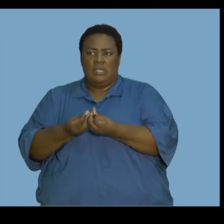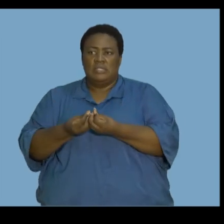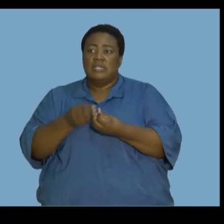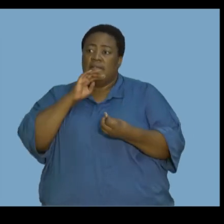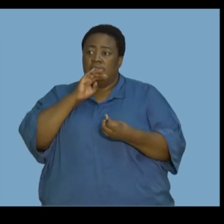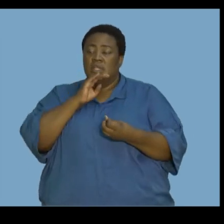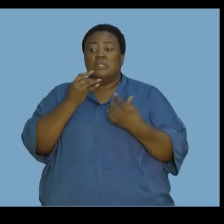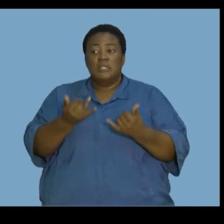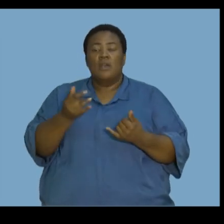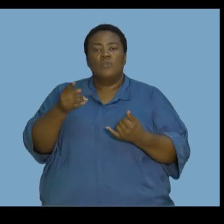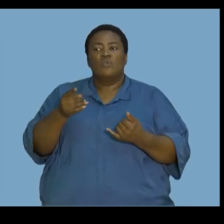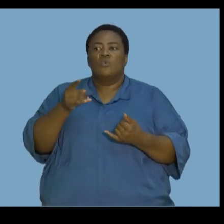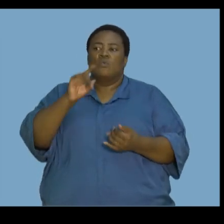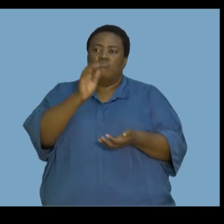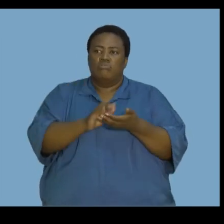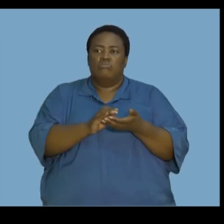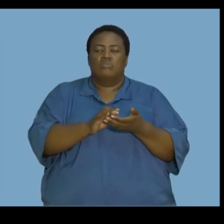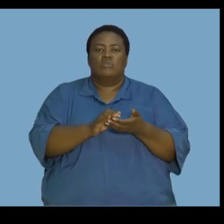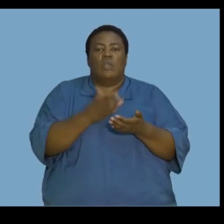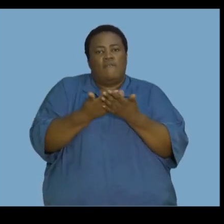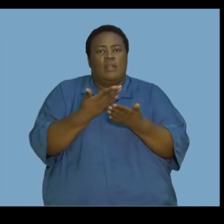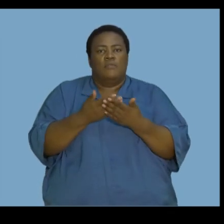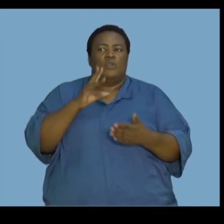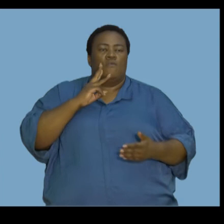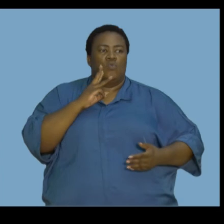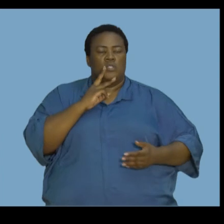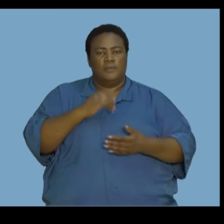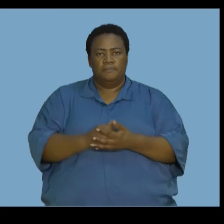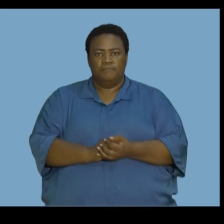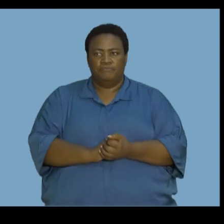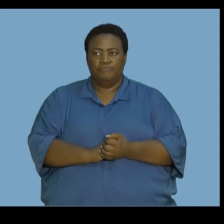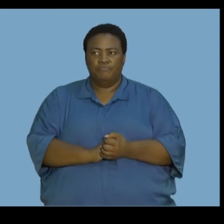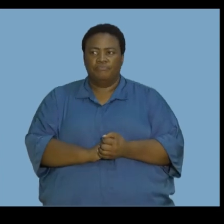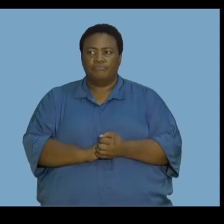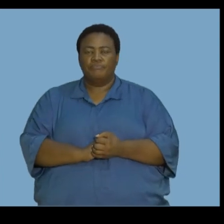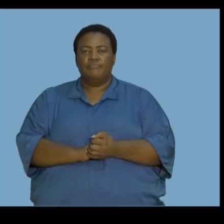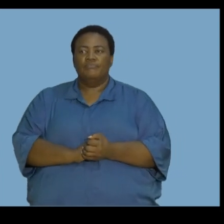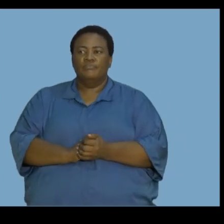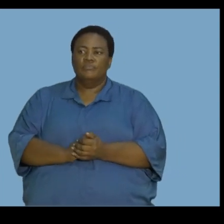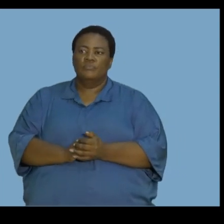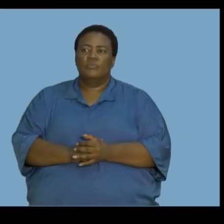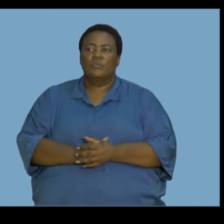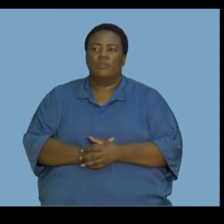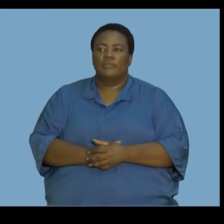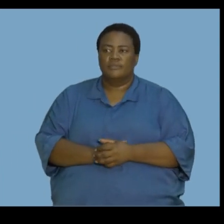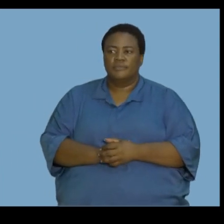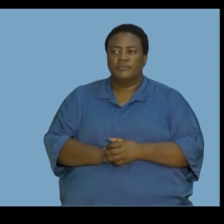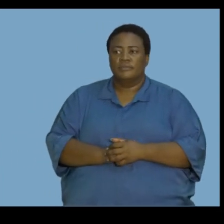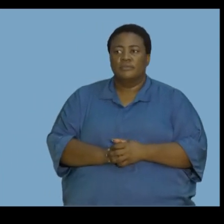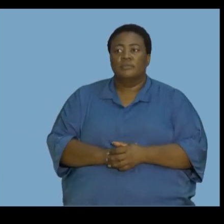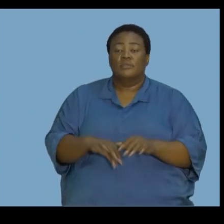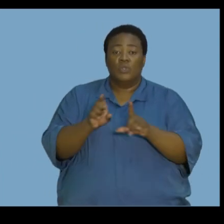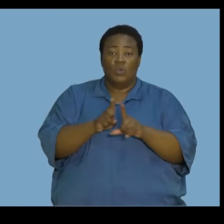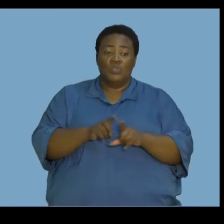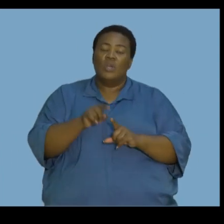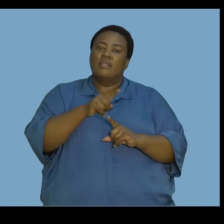in that area. And this means that now you are reducing the availability of water to indigenous plants. Alien